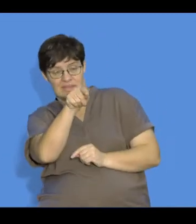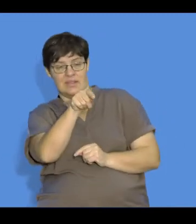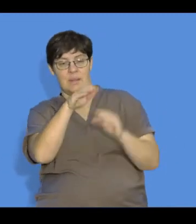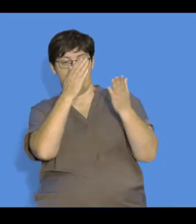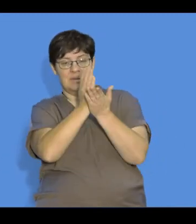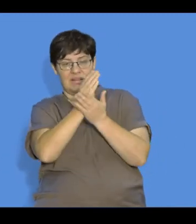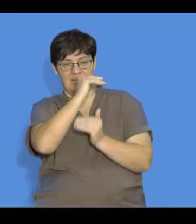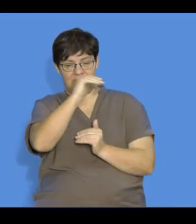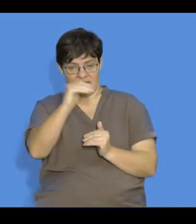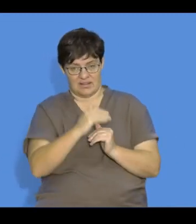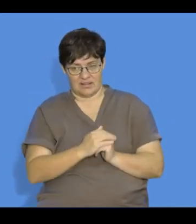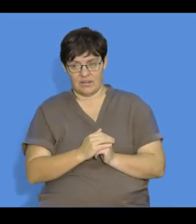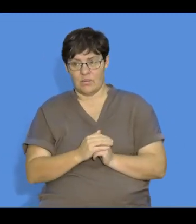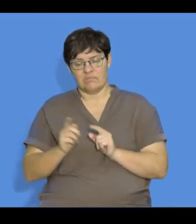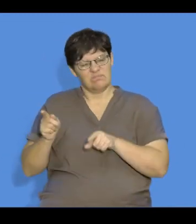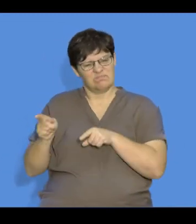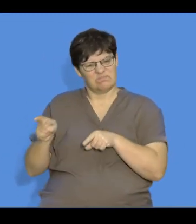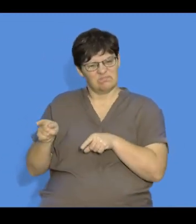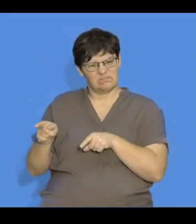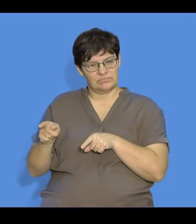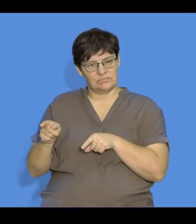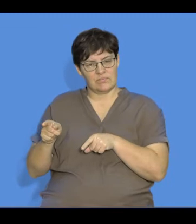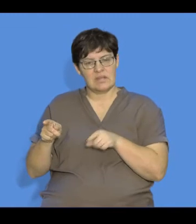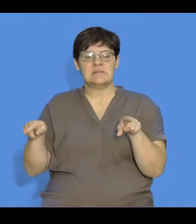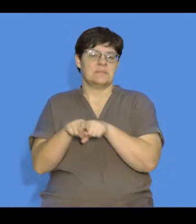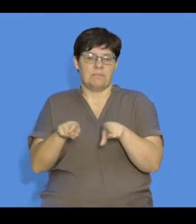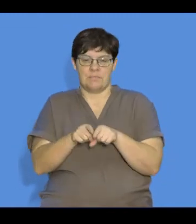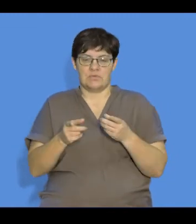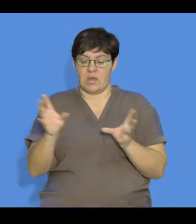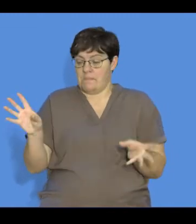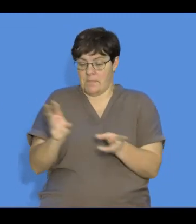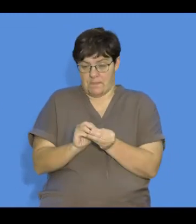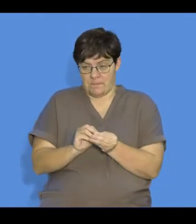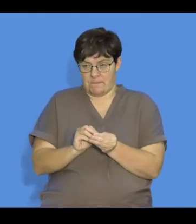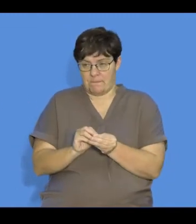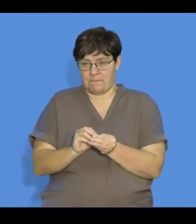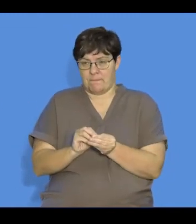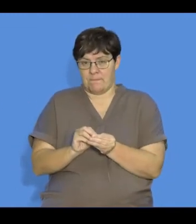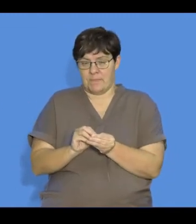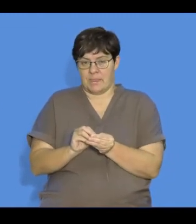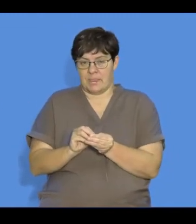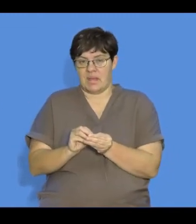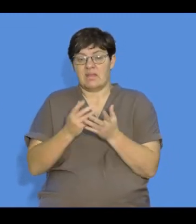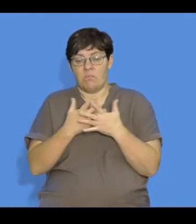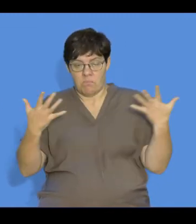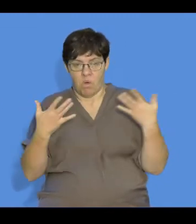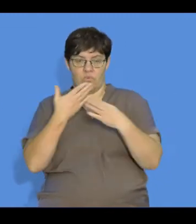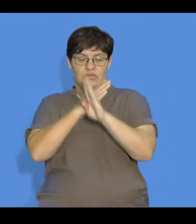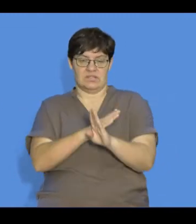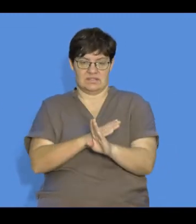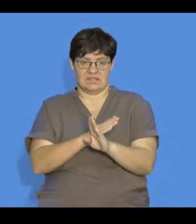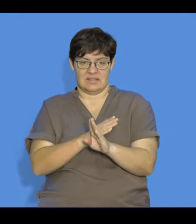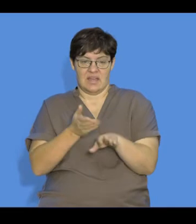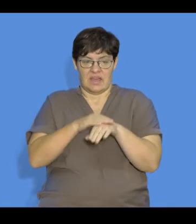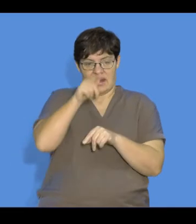resistor, okay? Because these two, let's say for argument's sake, they're identical. If you add them together, they'll give us greater resistance,